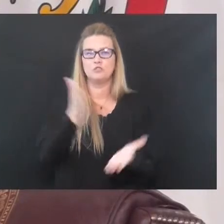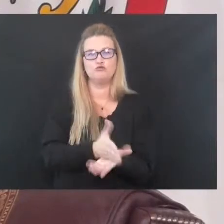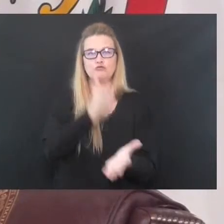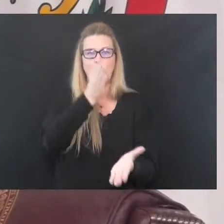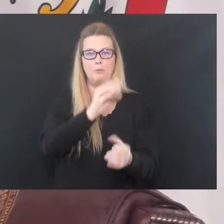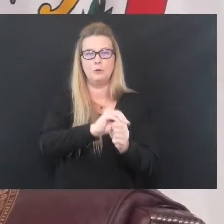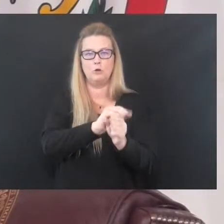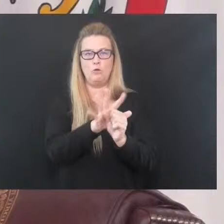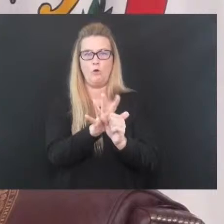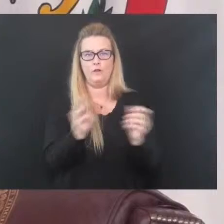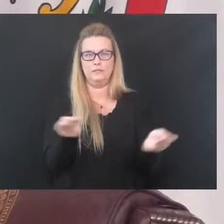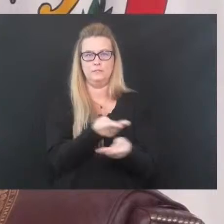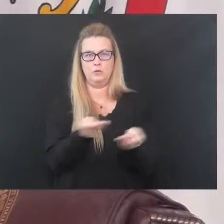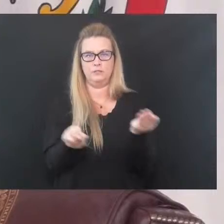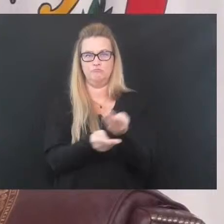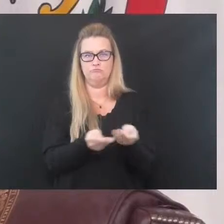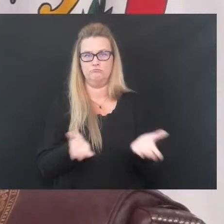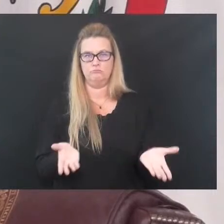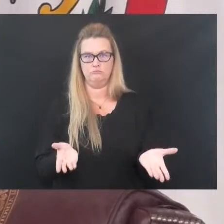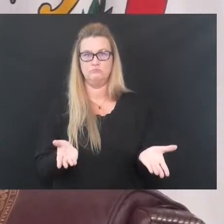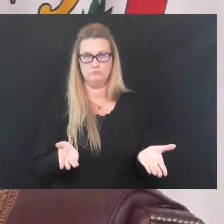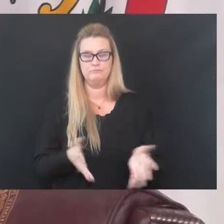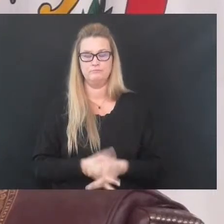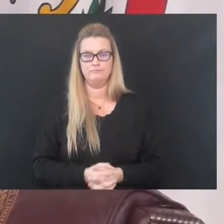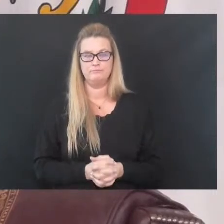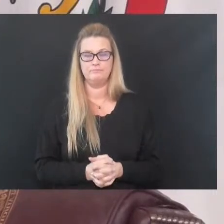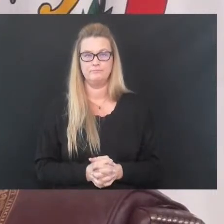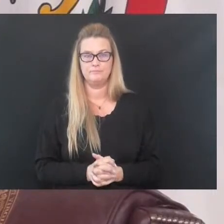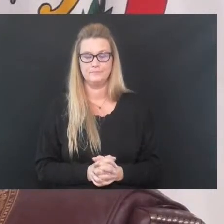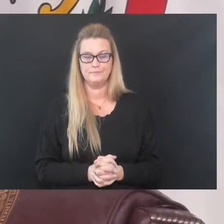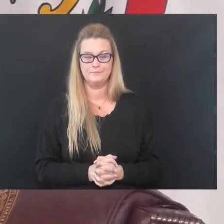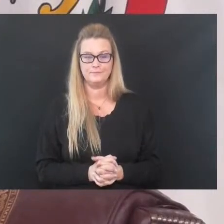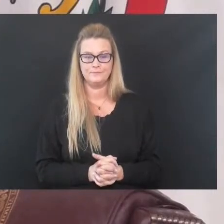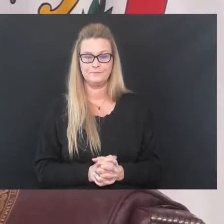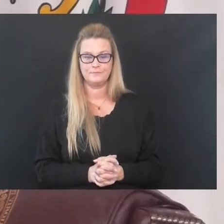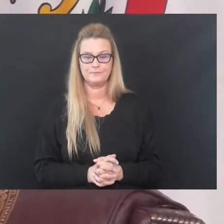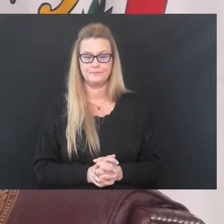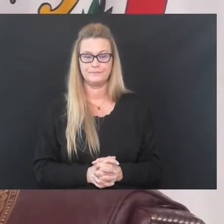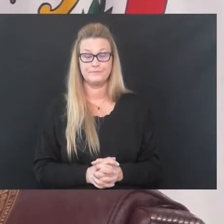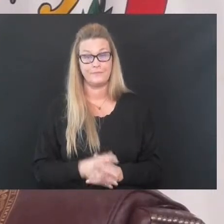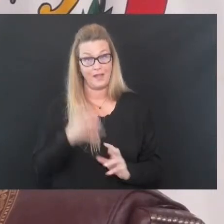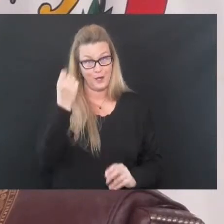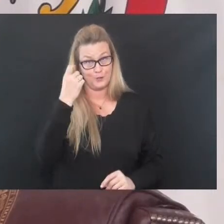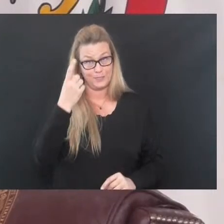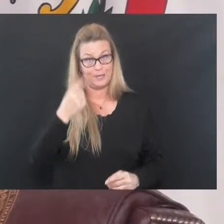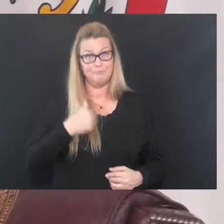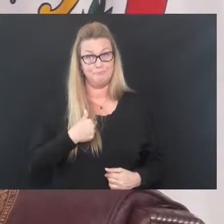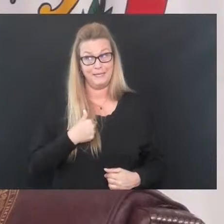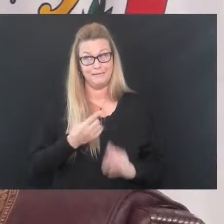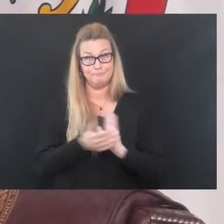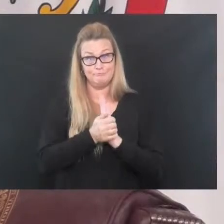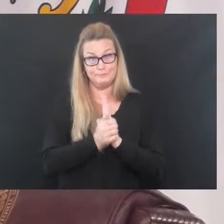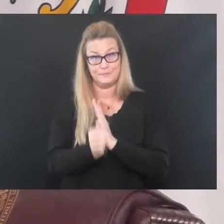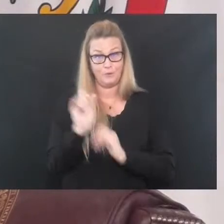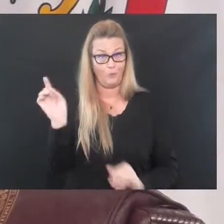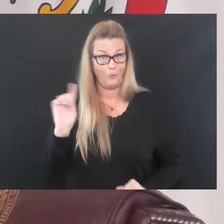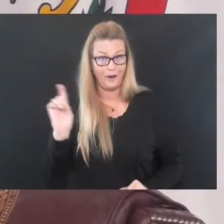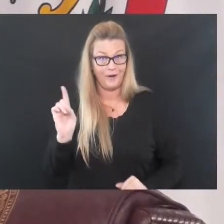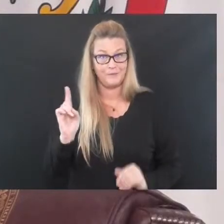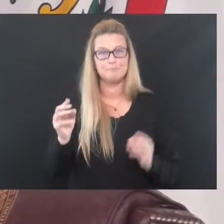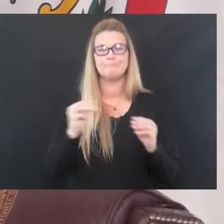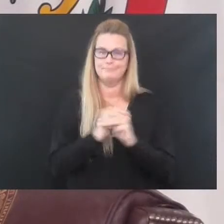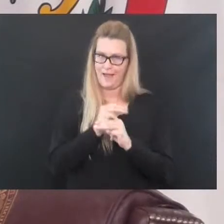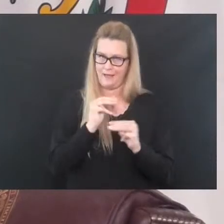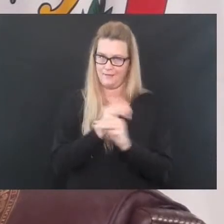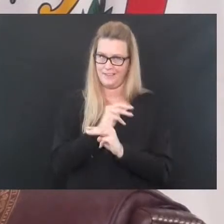down. Now just stay with me one more second, because I'm a math guy. I showed you just a second ago,